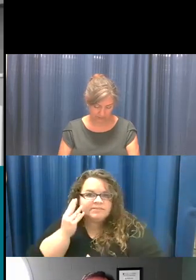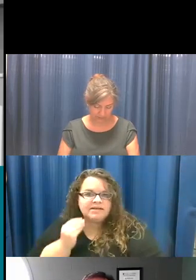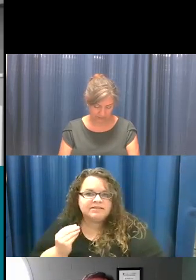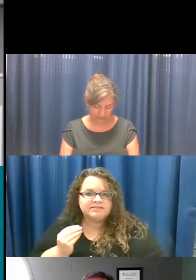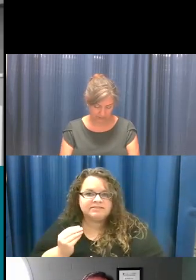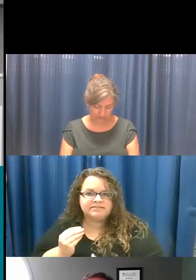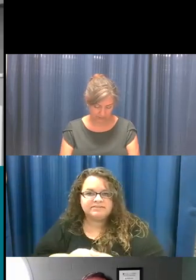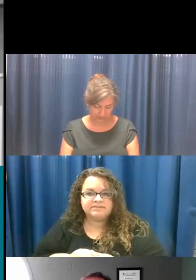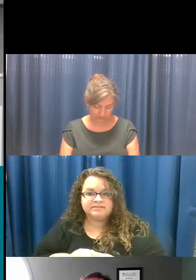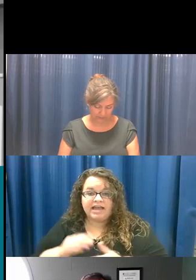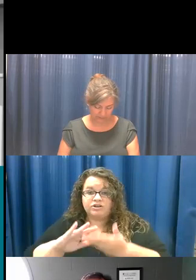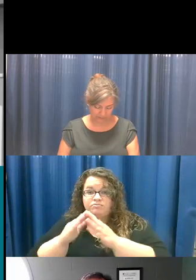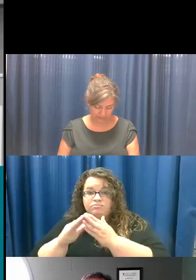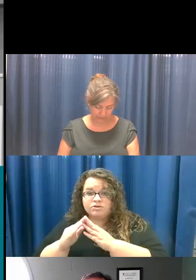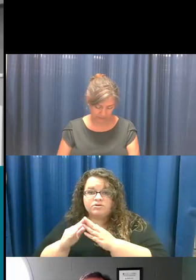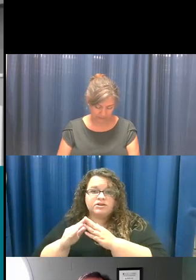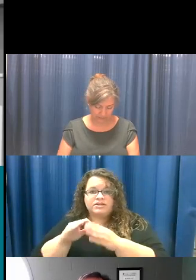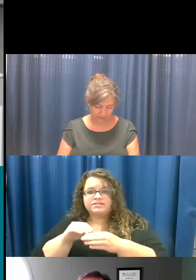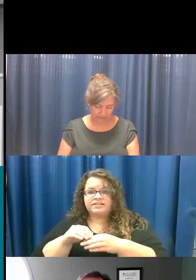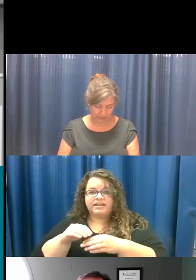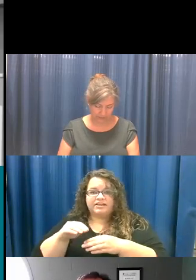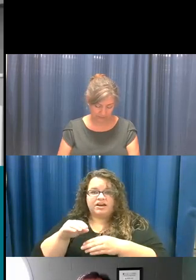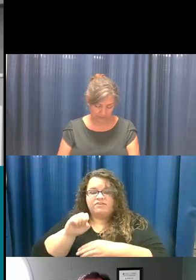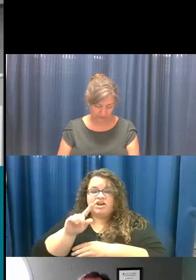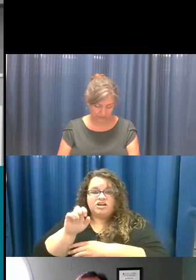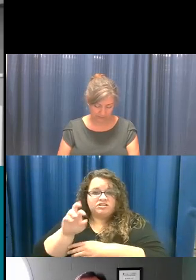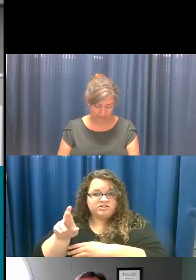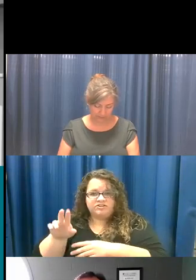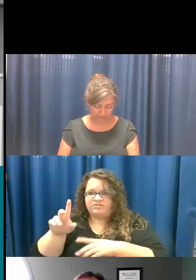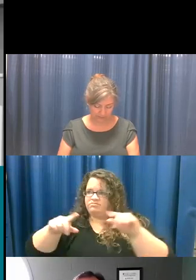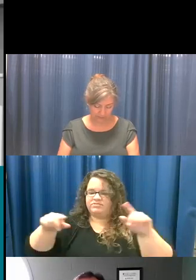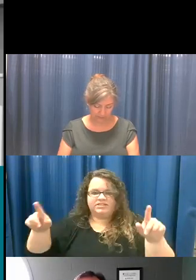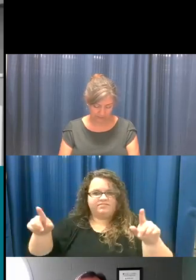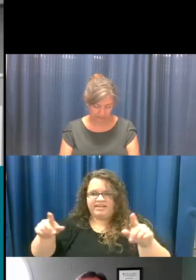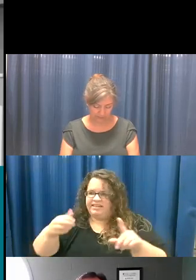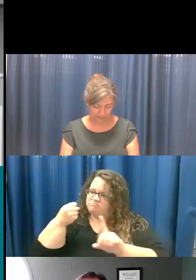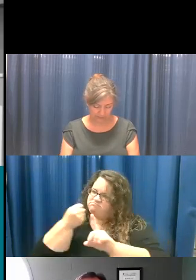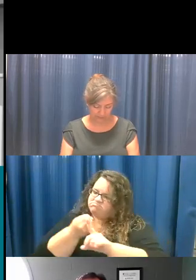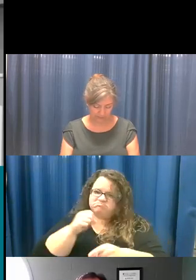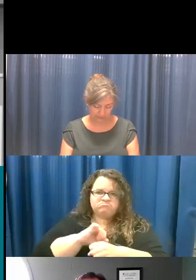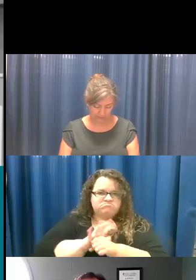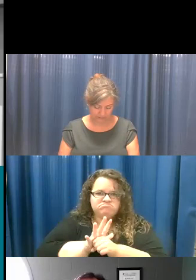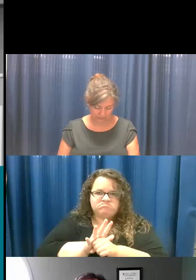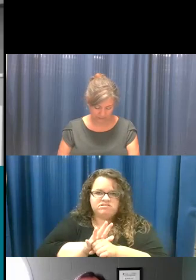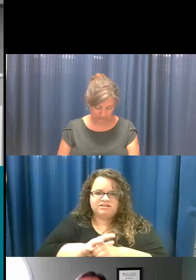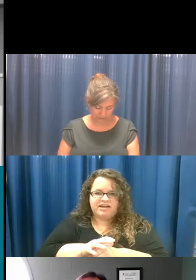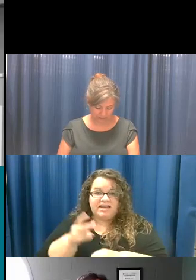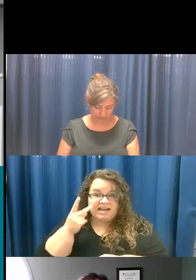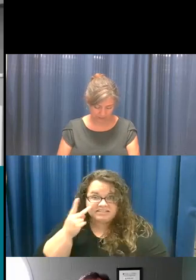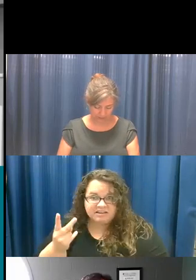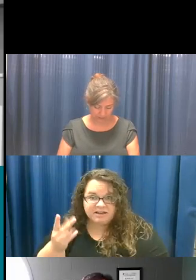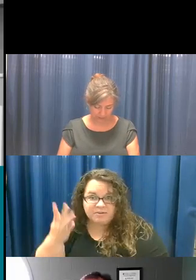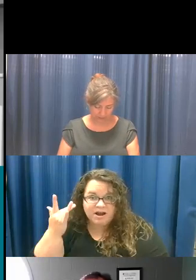hit by the pandemic. And I saw that up close and personal because I was part of the Colorado Springs Recovery Council. And every